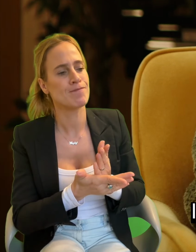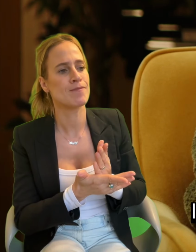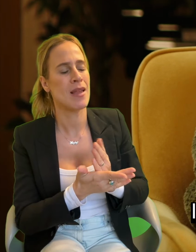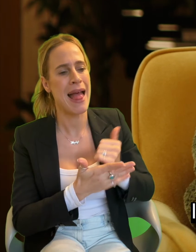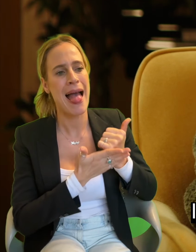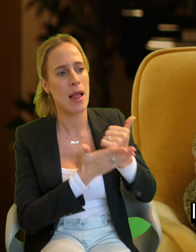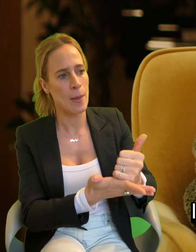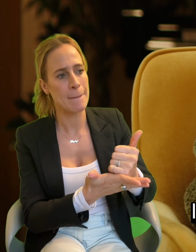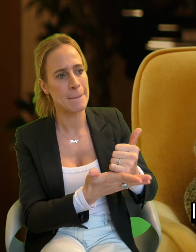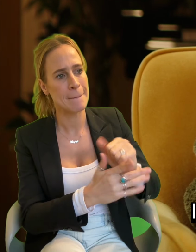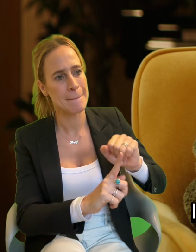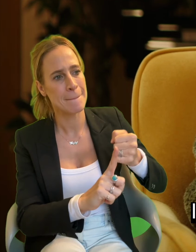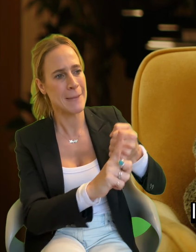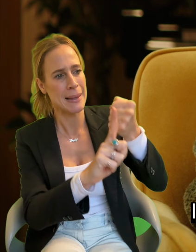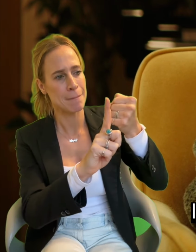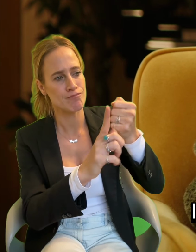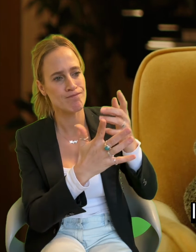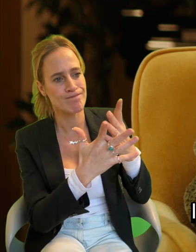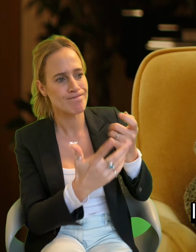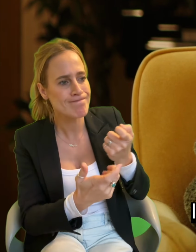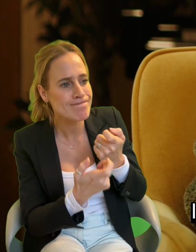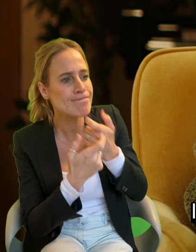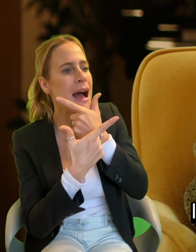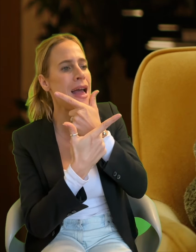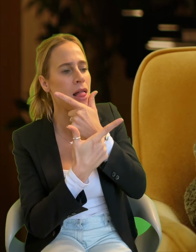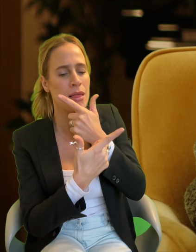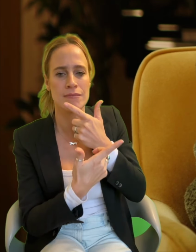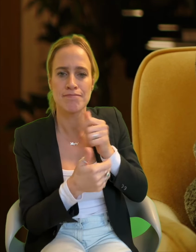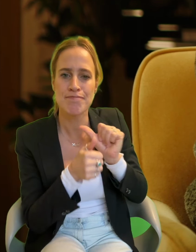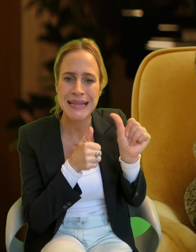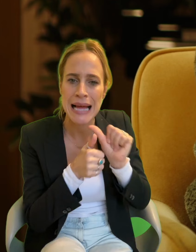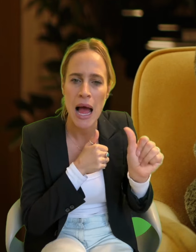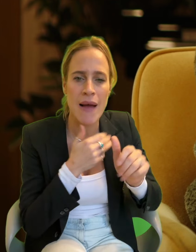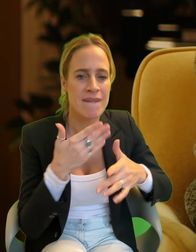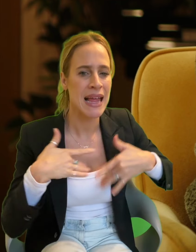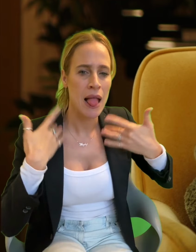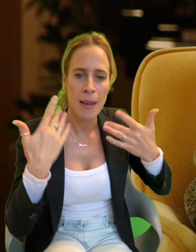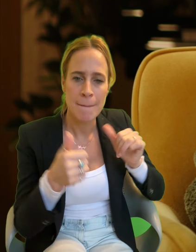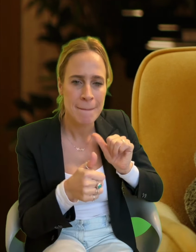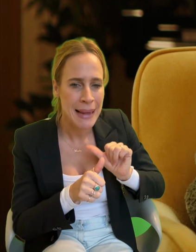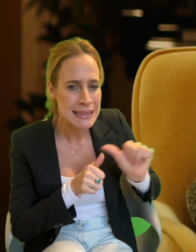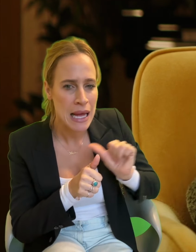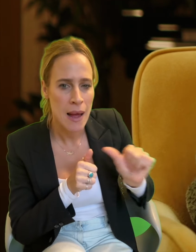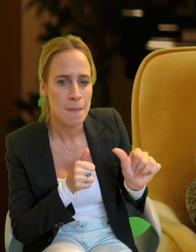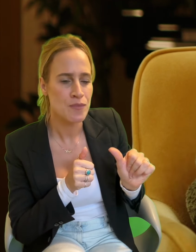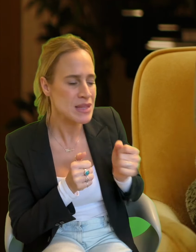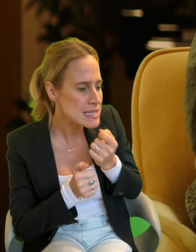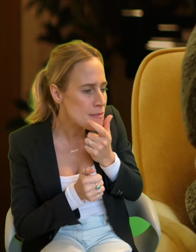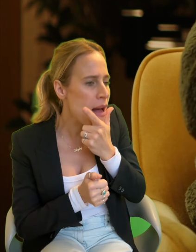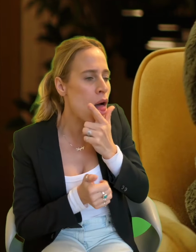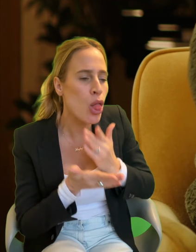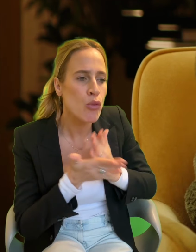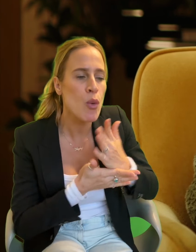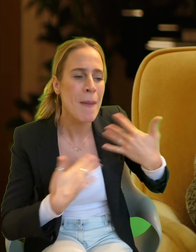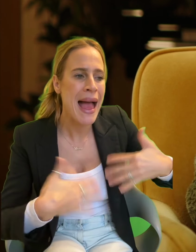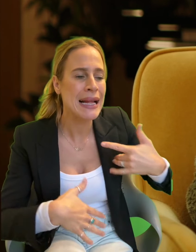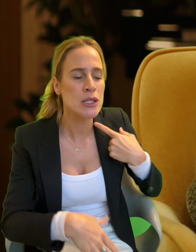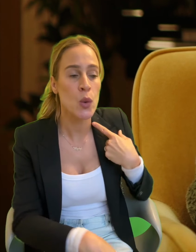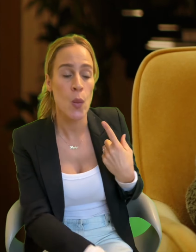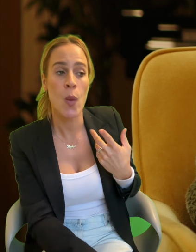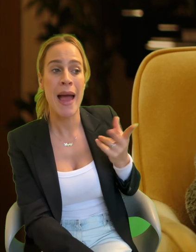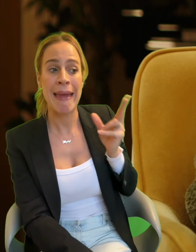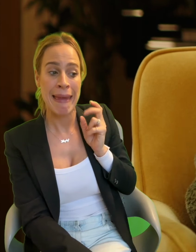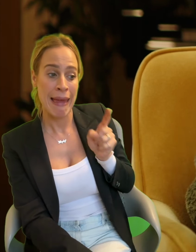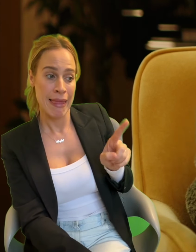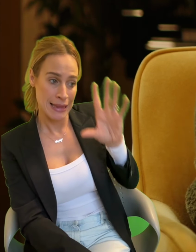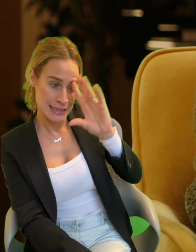better. I guarantee I can make you smile a bit through the pain. So when I hear someone's got terminal illness or they're going